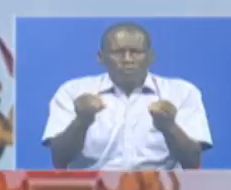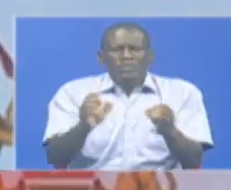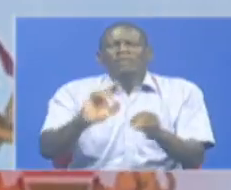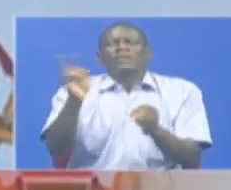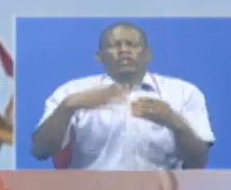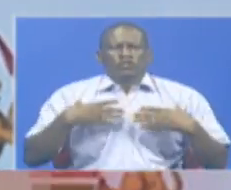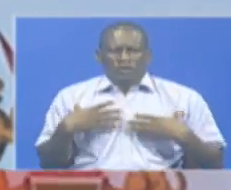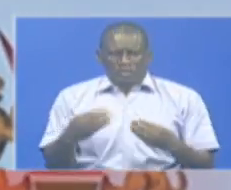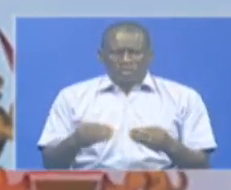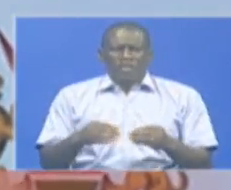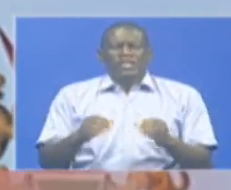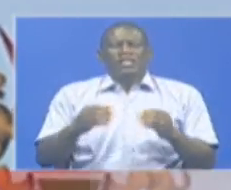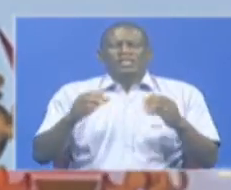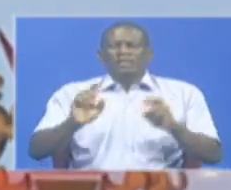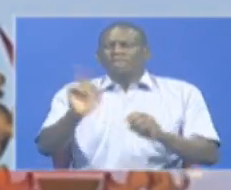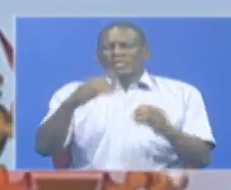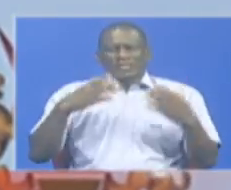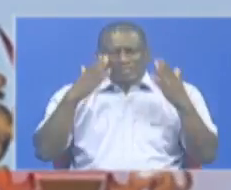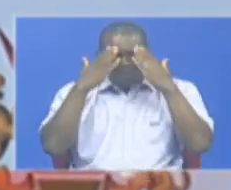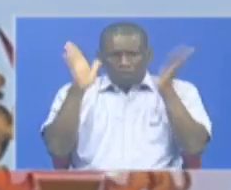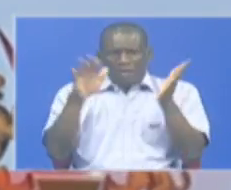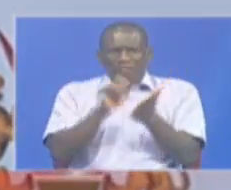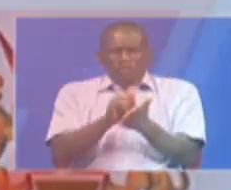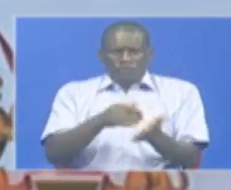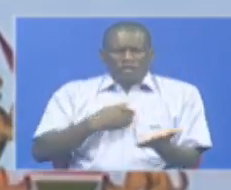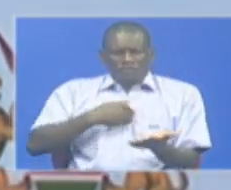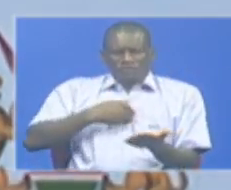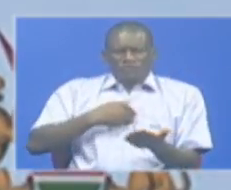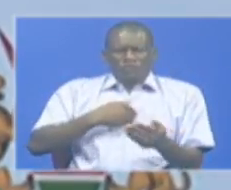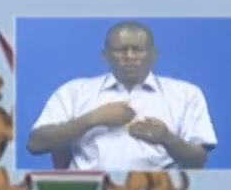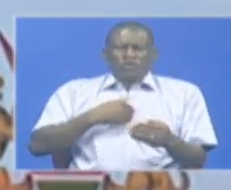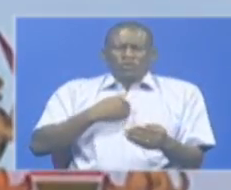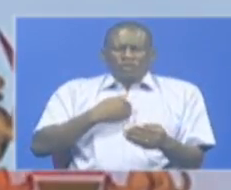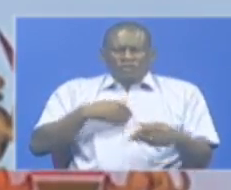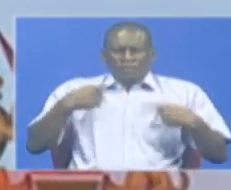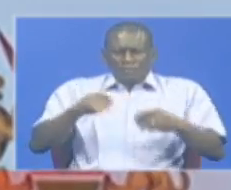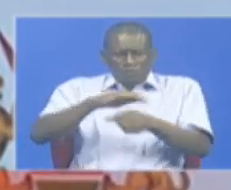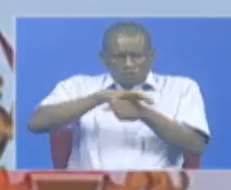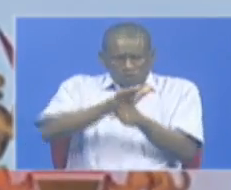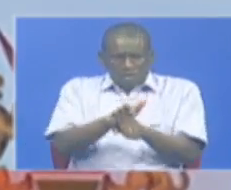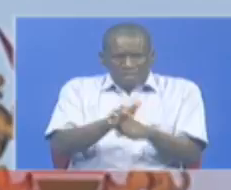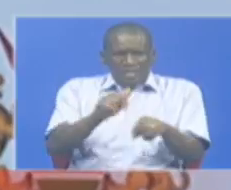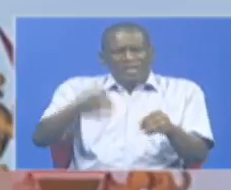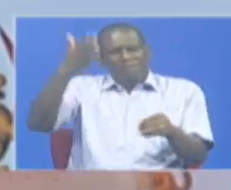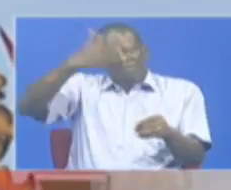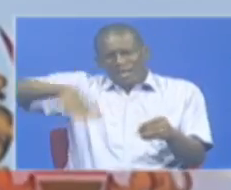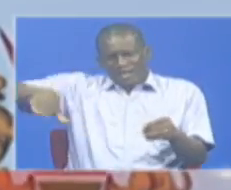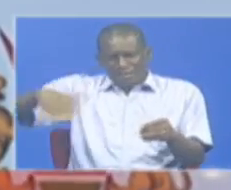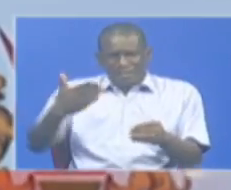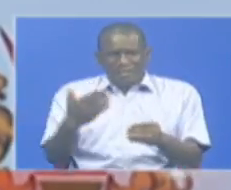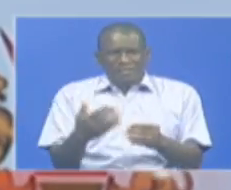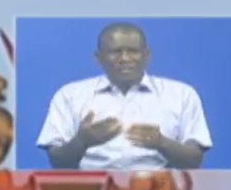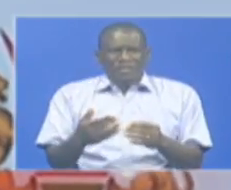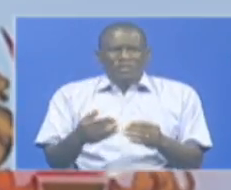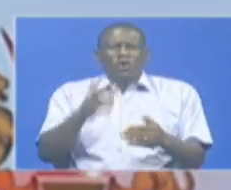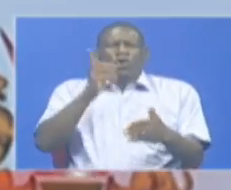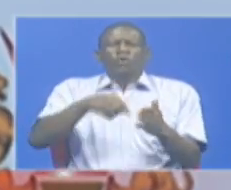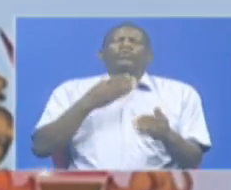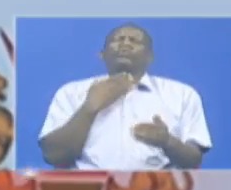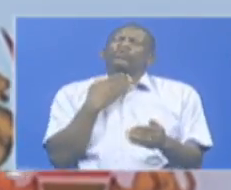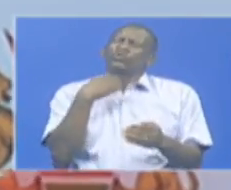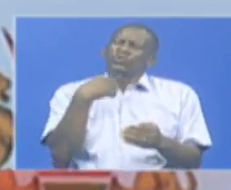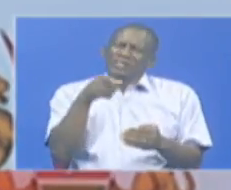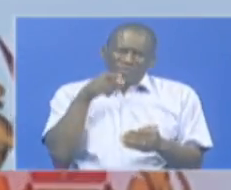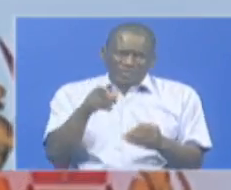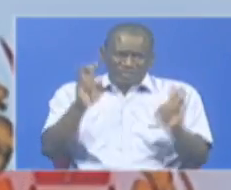the headlines reporting that there are cases, positive cases of coronavirus in Parliament. And what we have to say on this matter